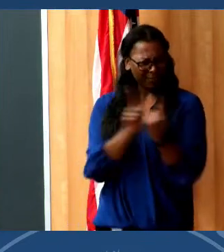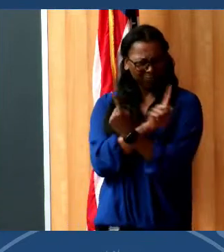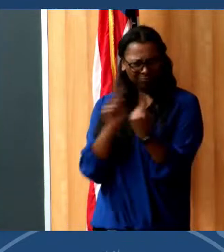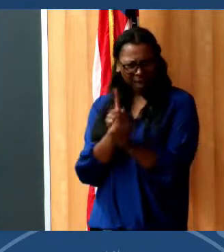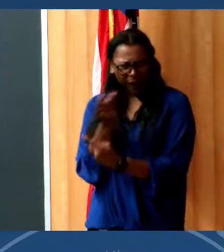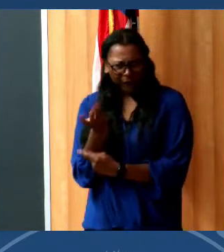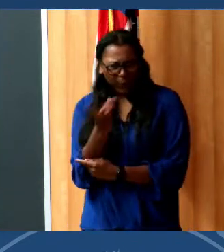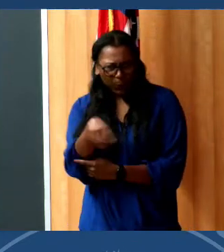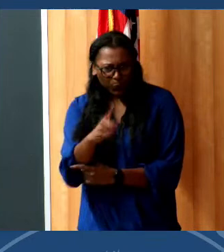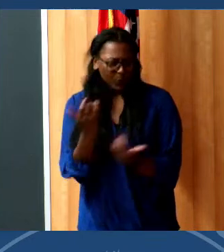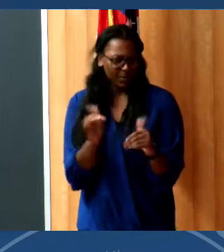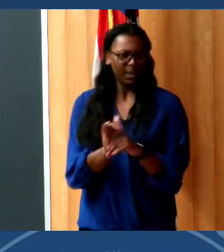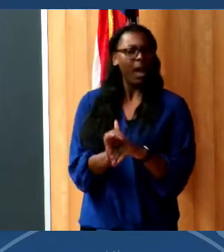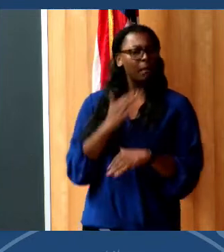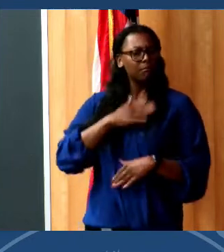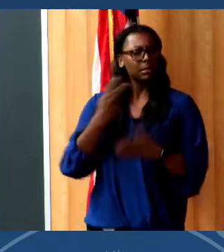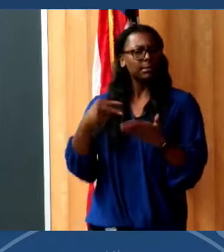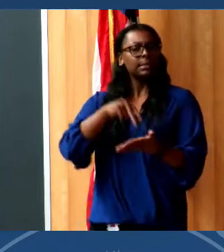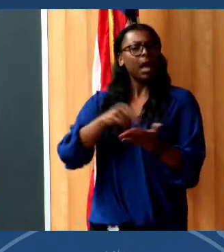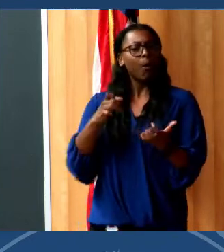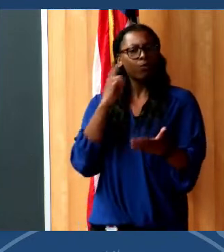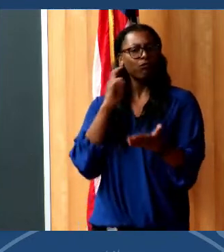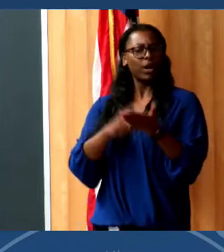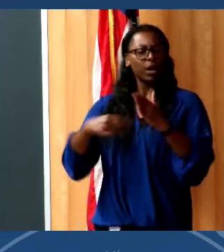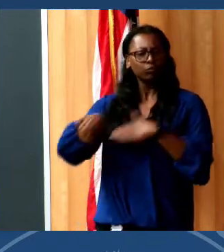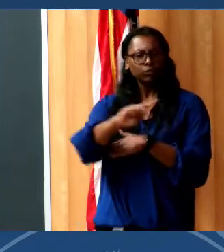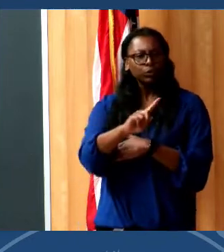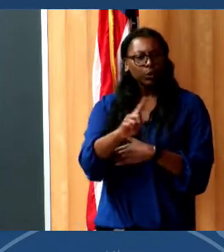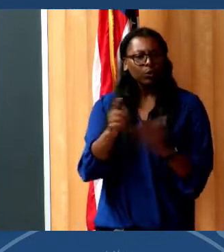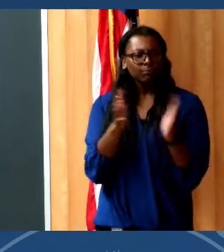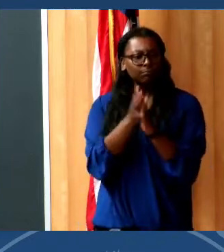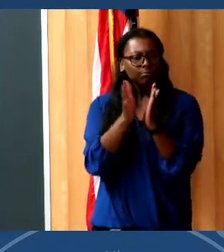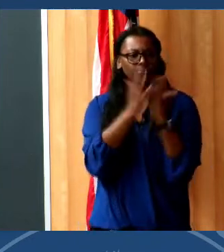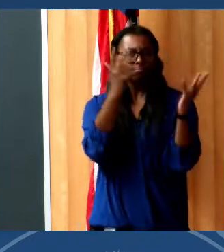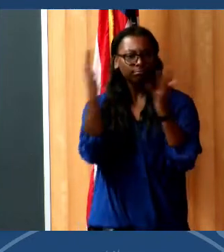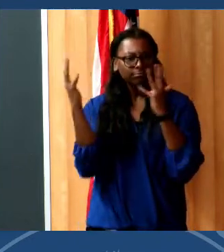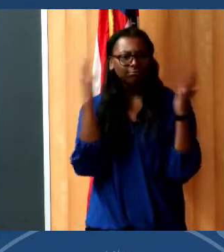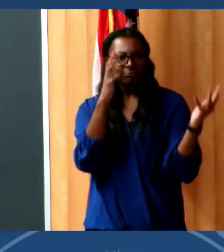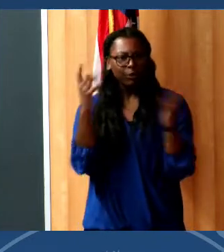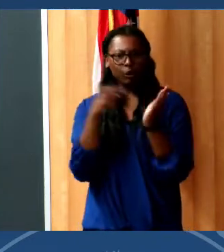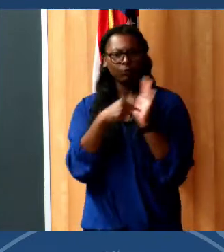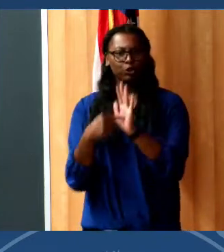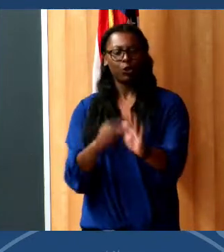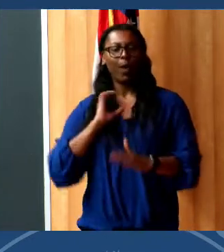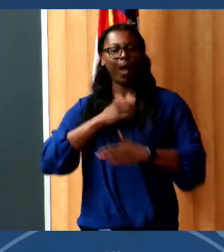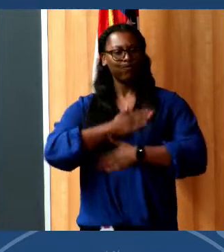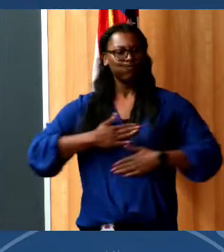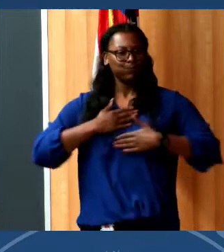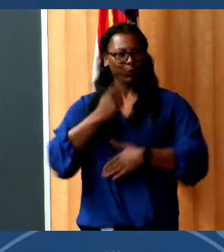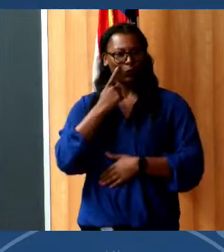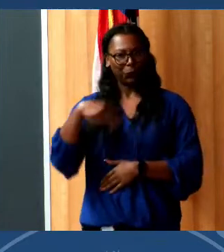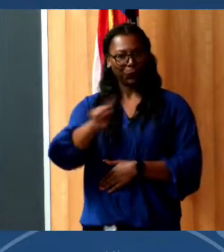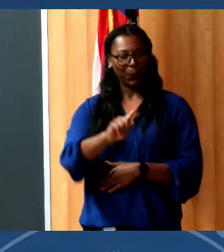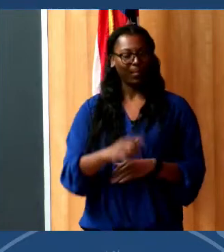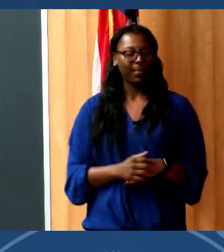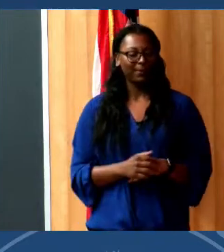you tonight. Please stand so we can recognize you and clap and show our appreciation.